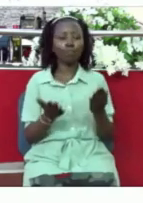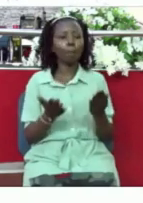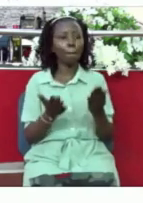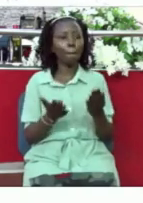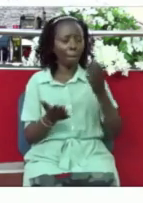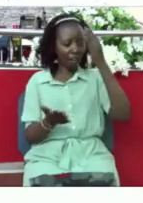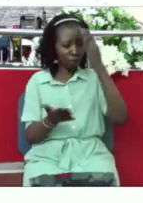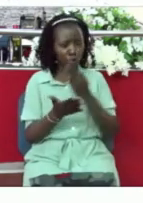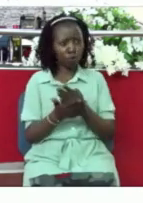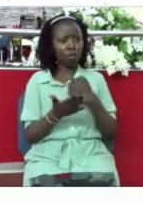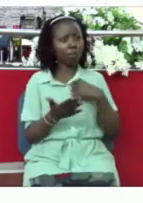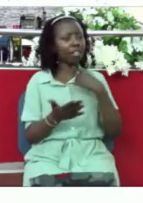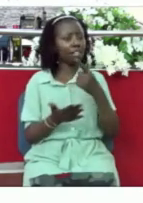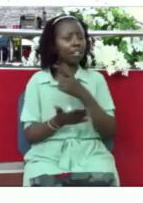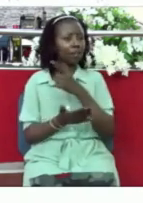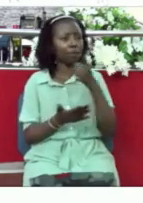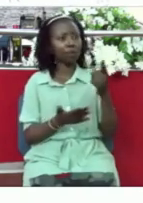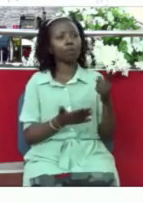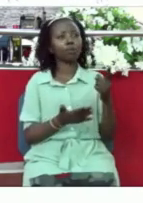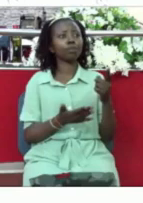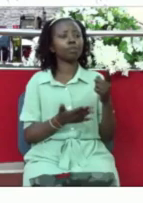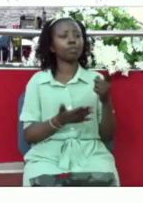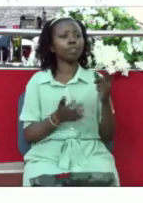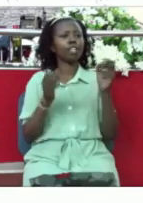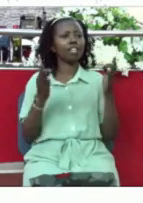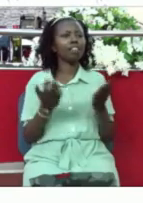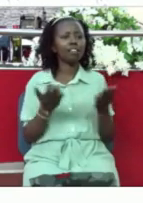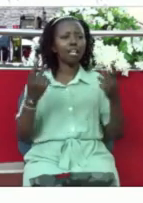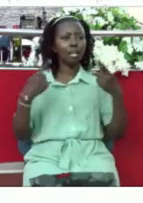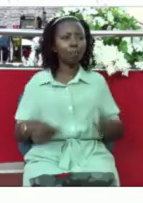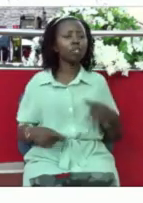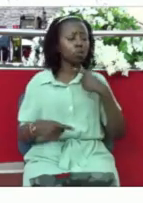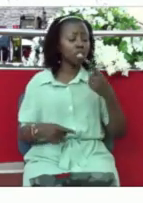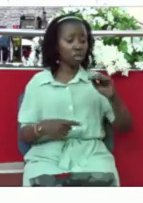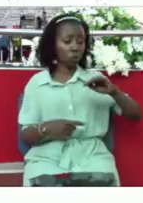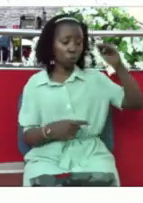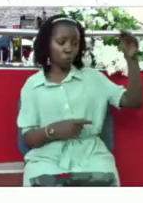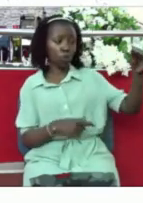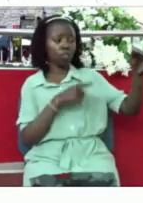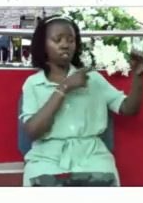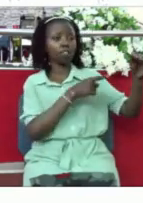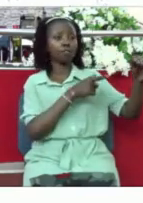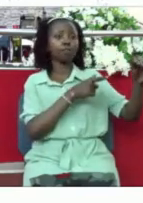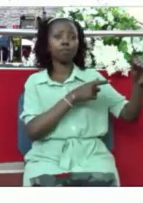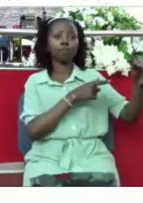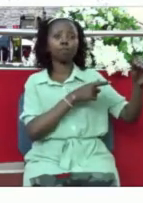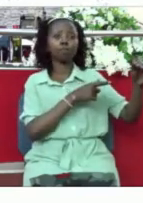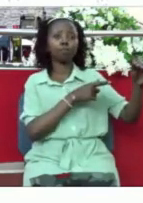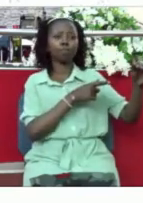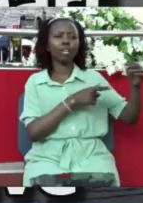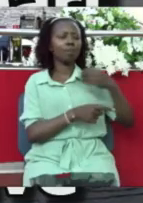truly I tell you. Akasema if anyone says to this mountain. Moja mtu akiyote akiambia I like